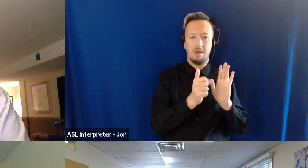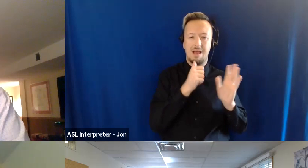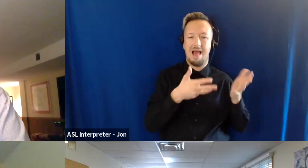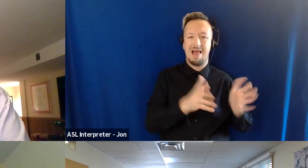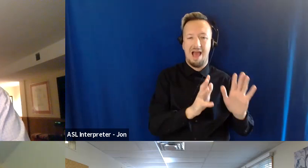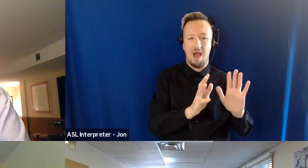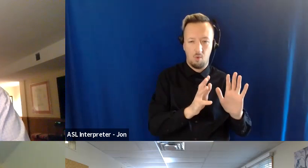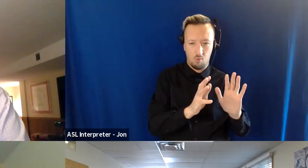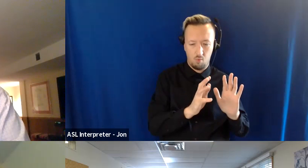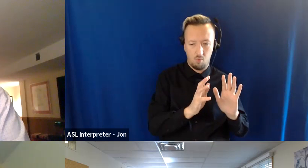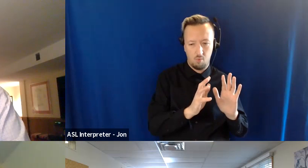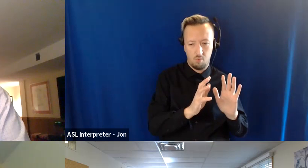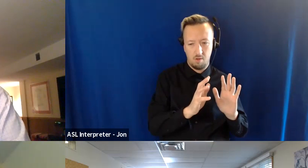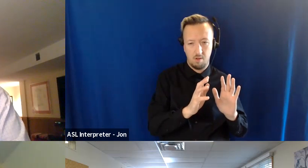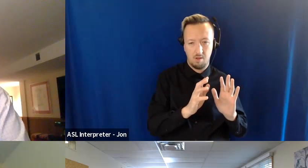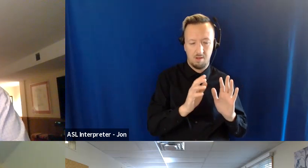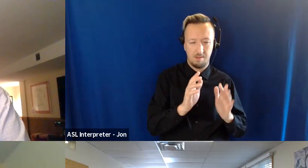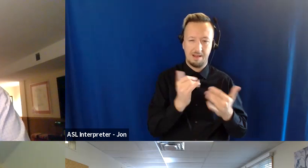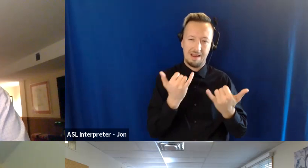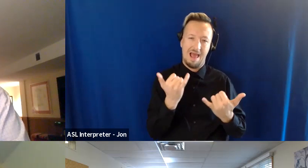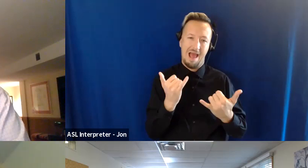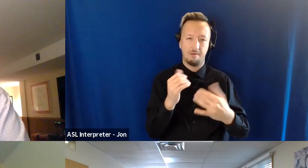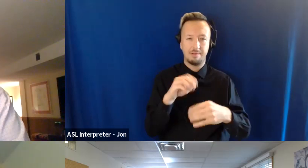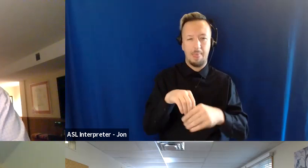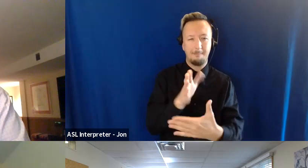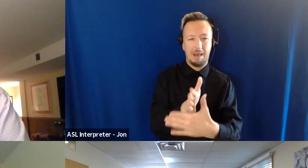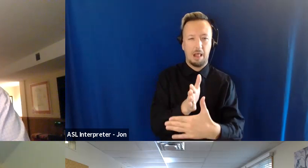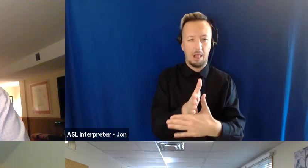society. So it's kind of like in the middle.